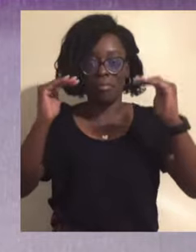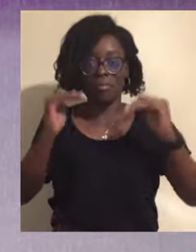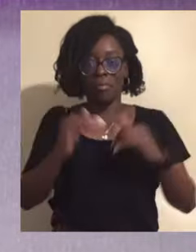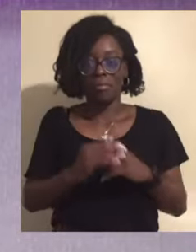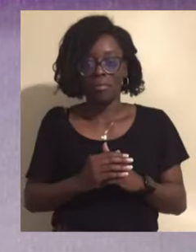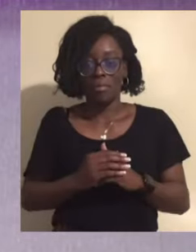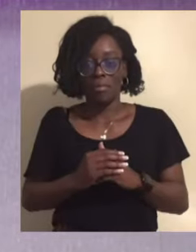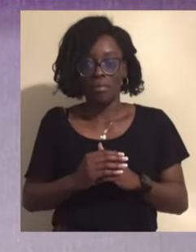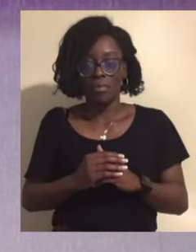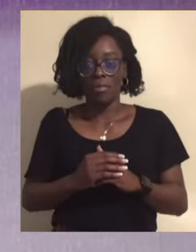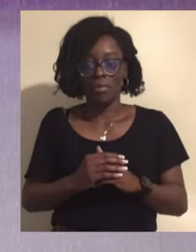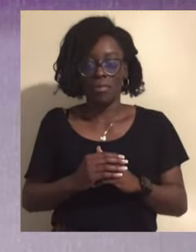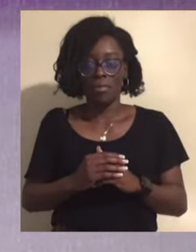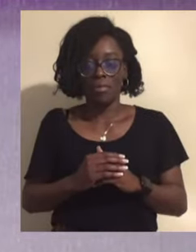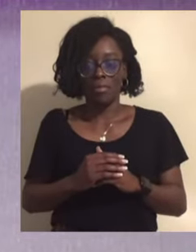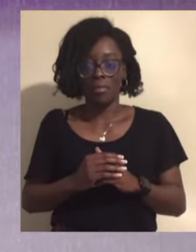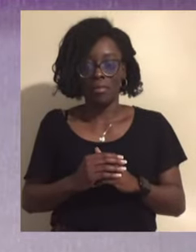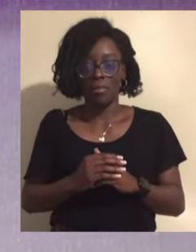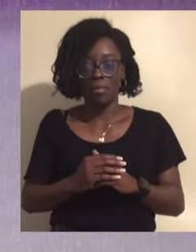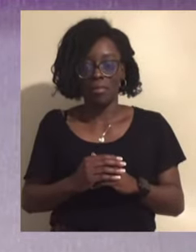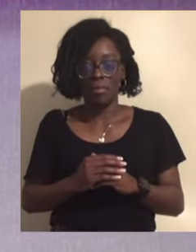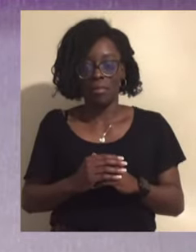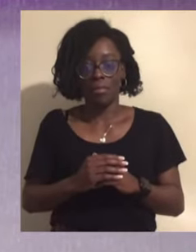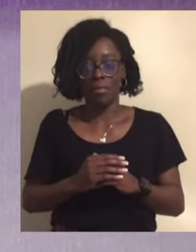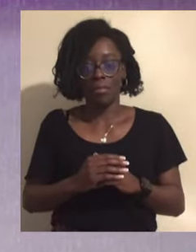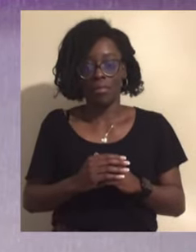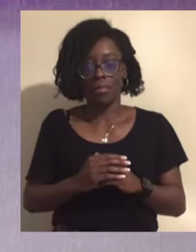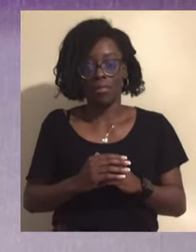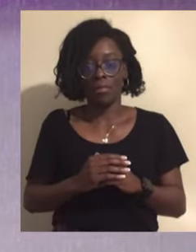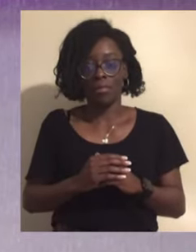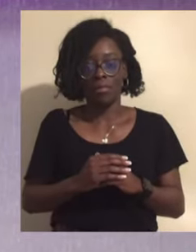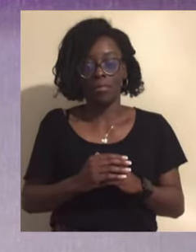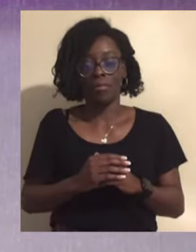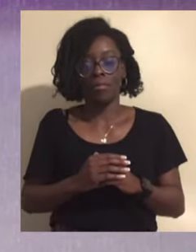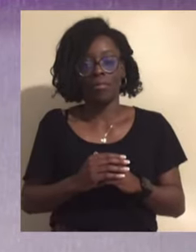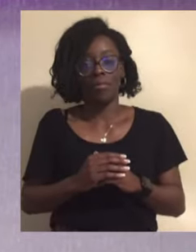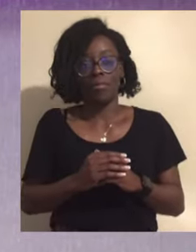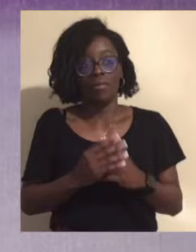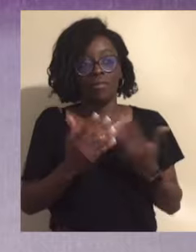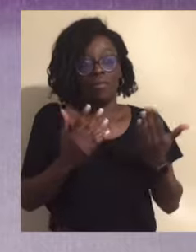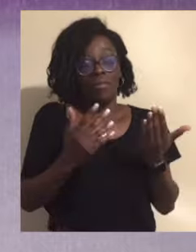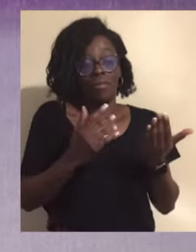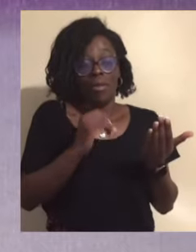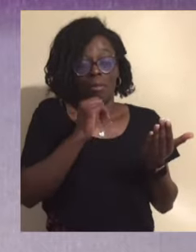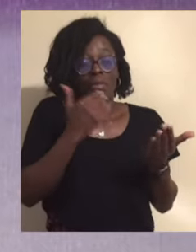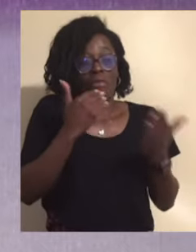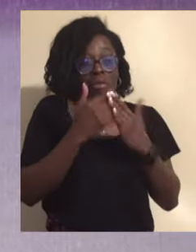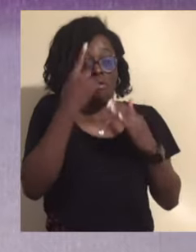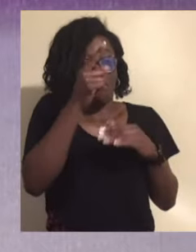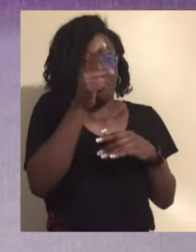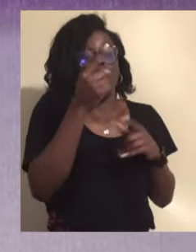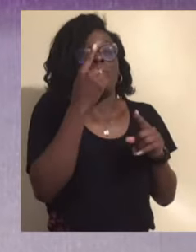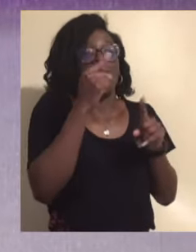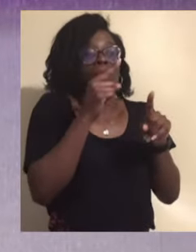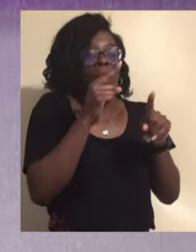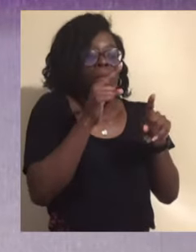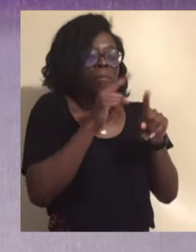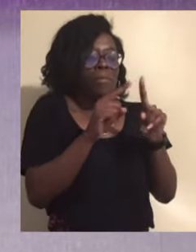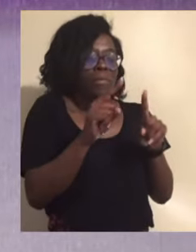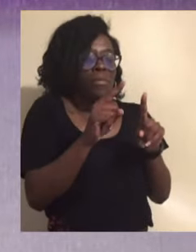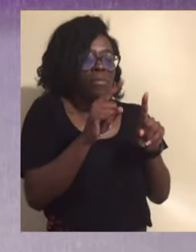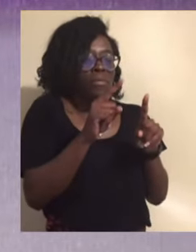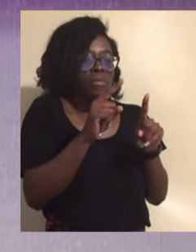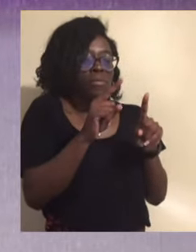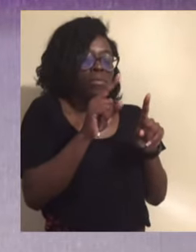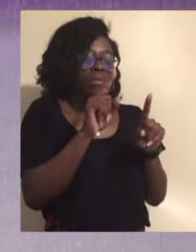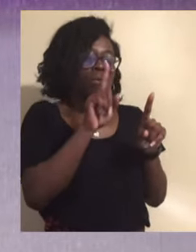Because I'm not good for God or anybody else if I stay in a place where it's all withdrawals and no